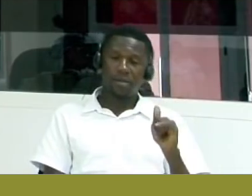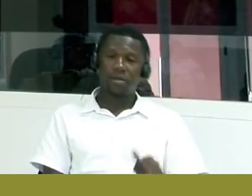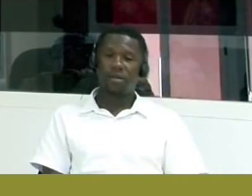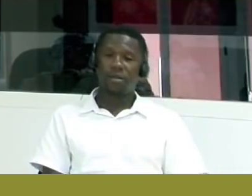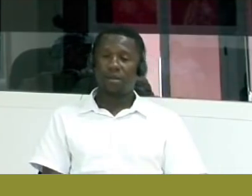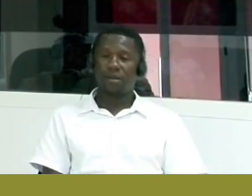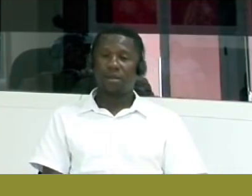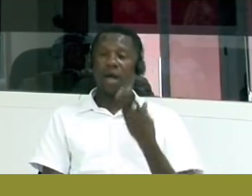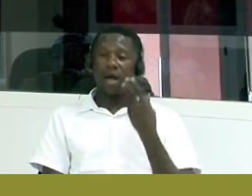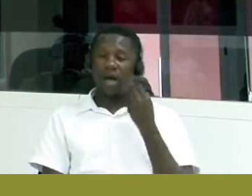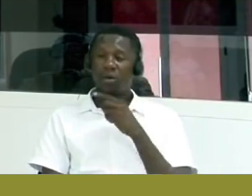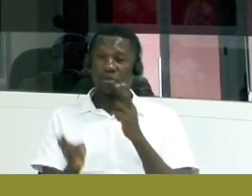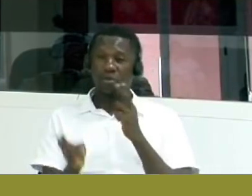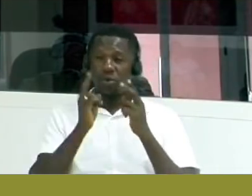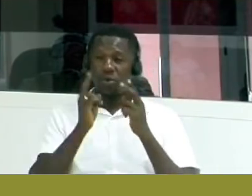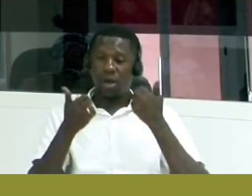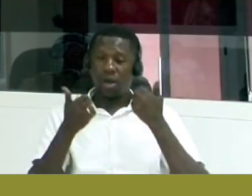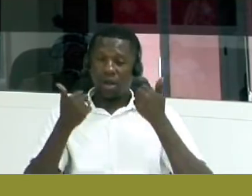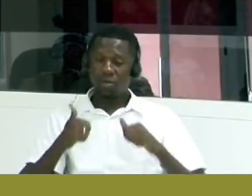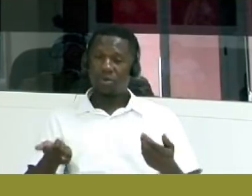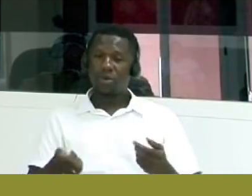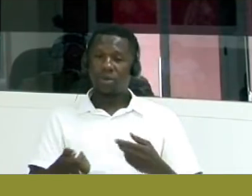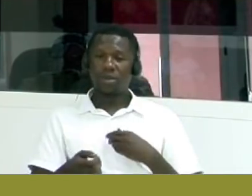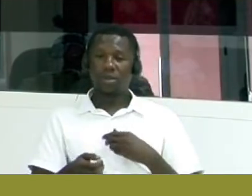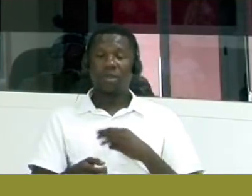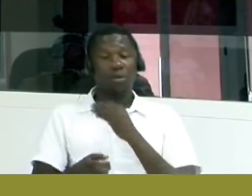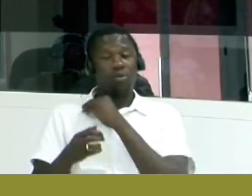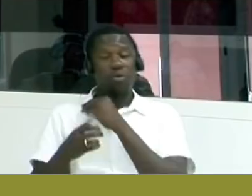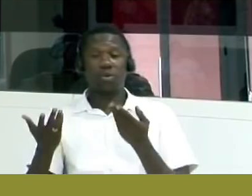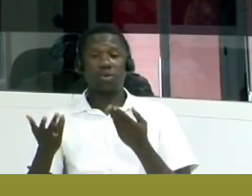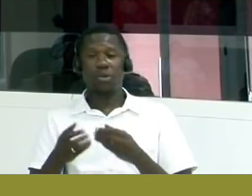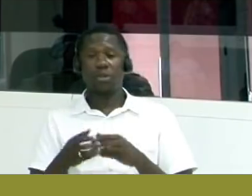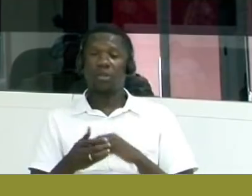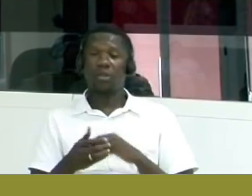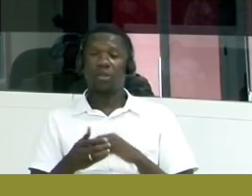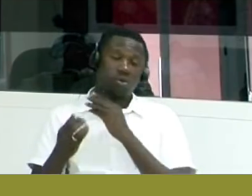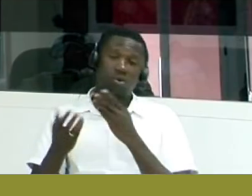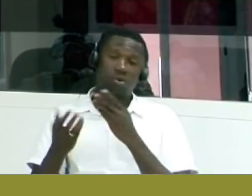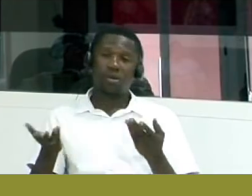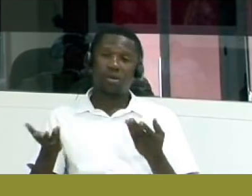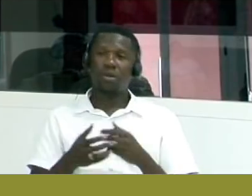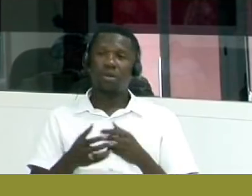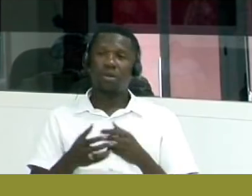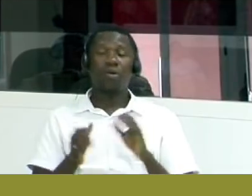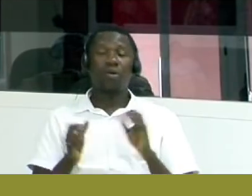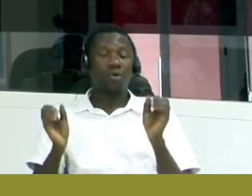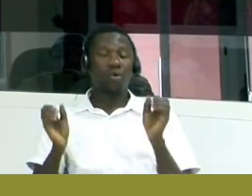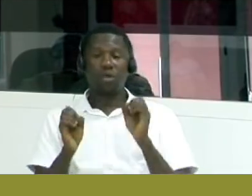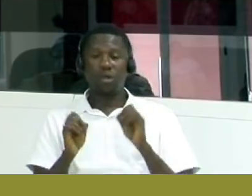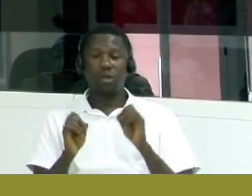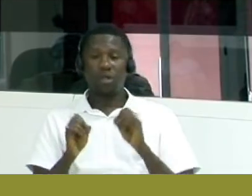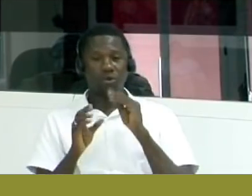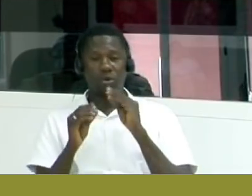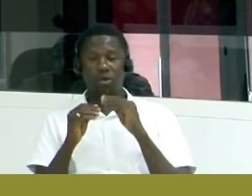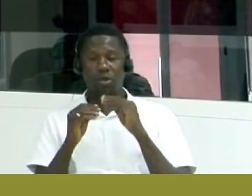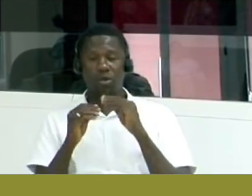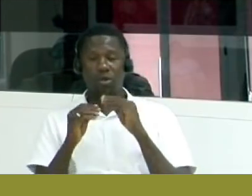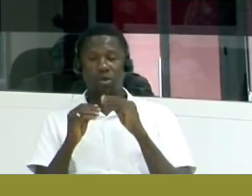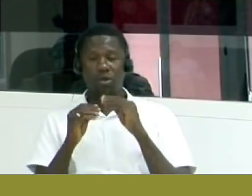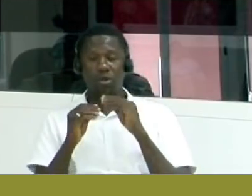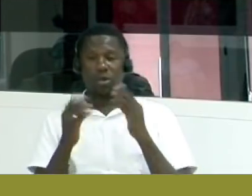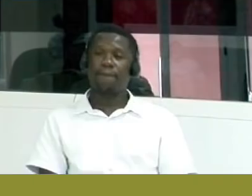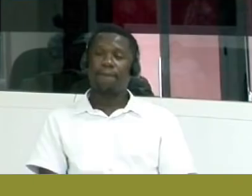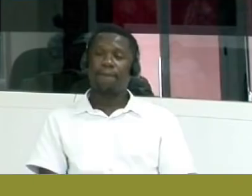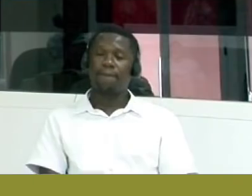Say, boss. I said, no, tell me. Nobody is talking. Okay. Nobody.